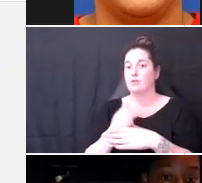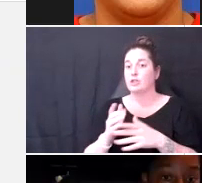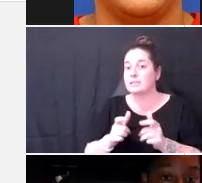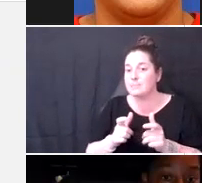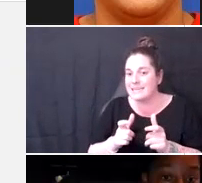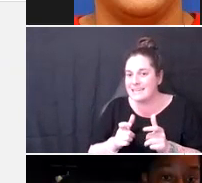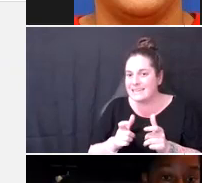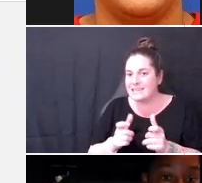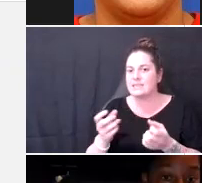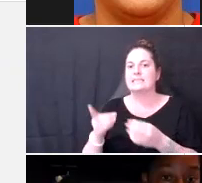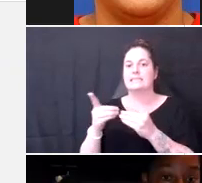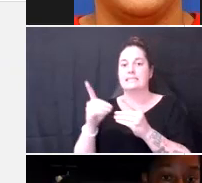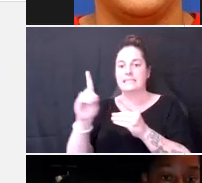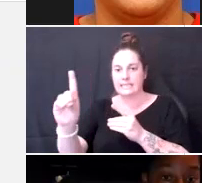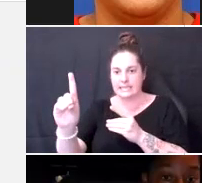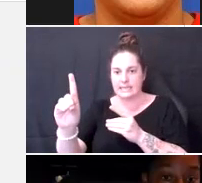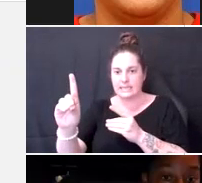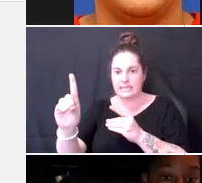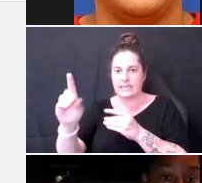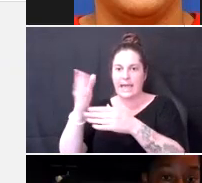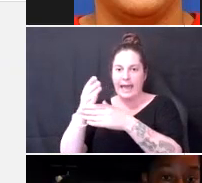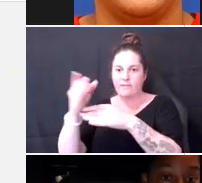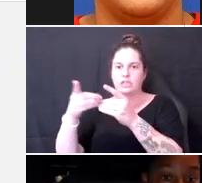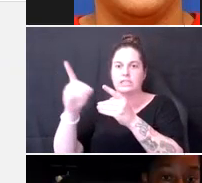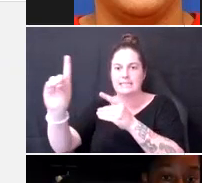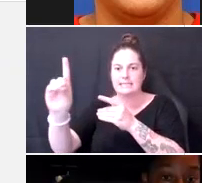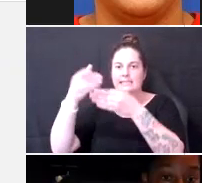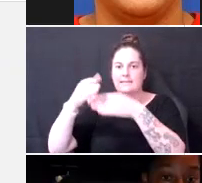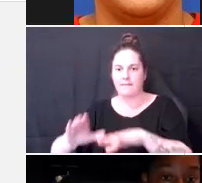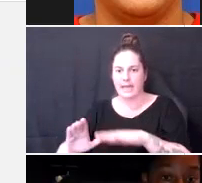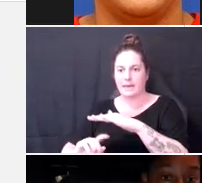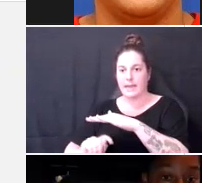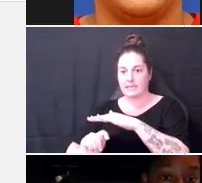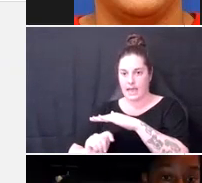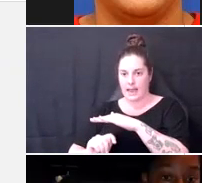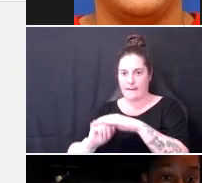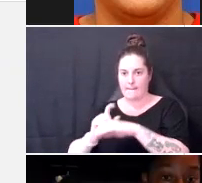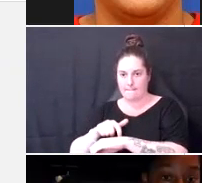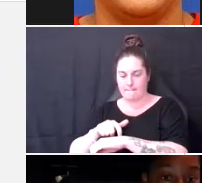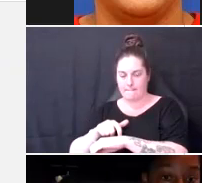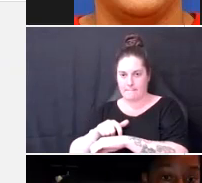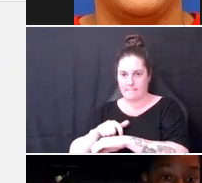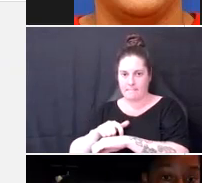traveled divided by time. Average velocity is a vector,